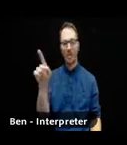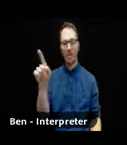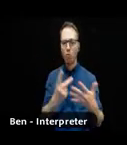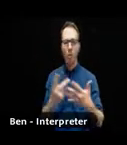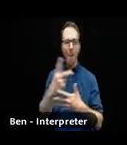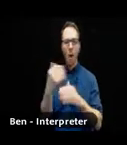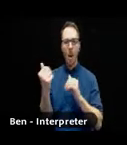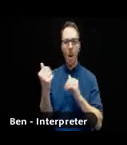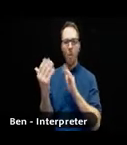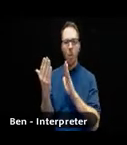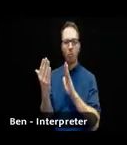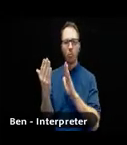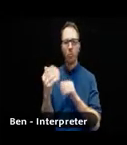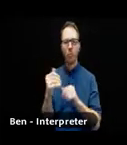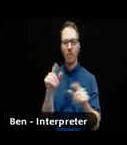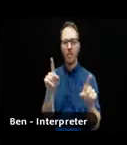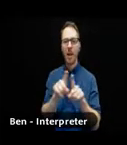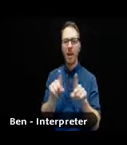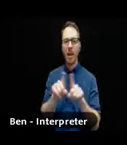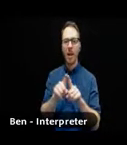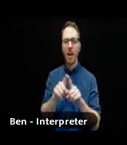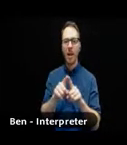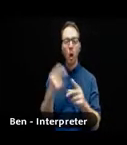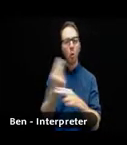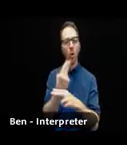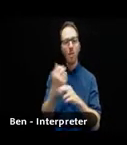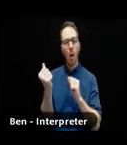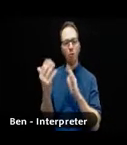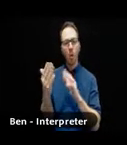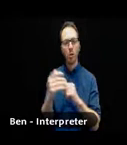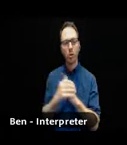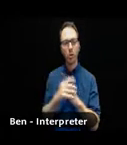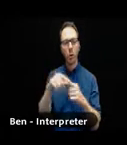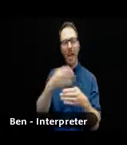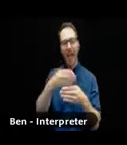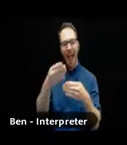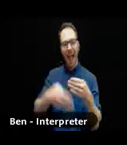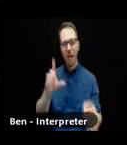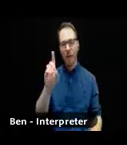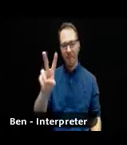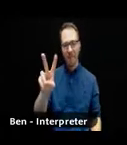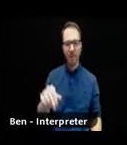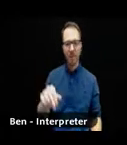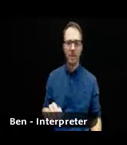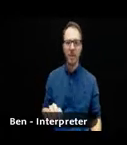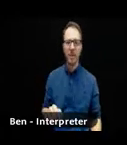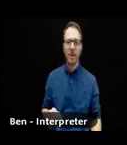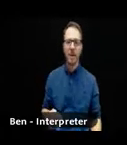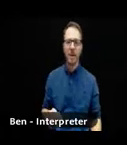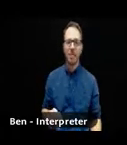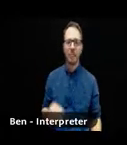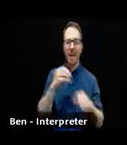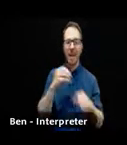as a useful approach to ending domestic violence. And In the 1980s